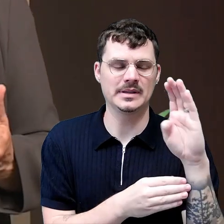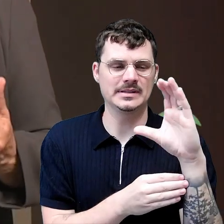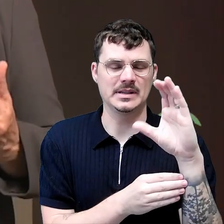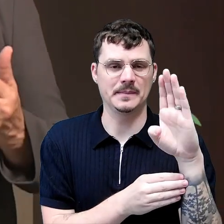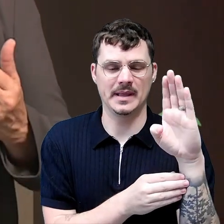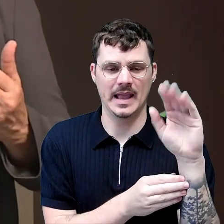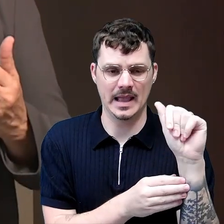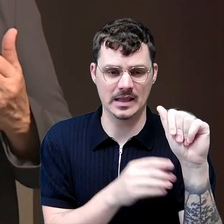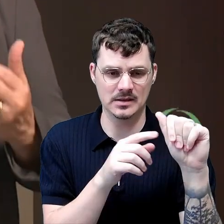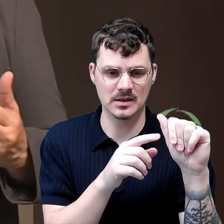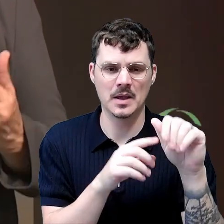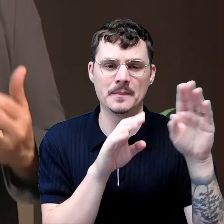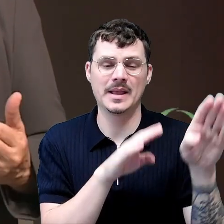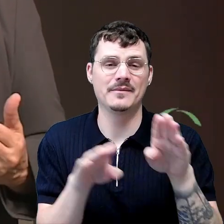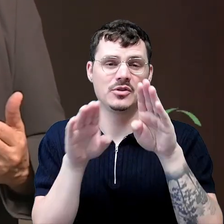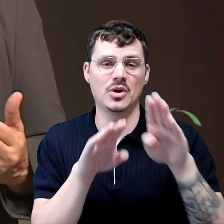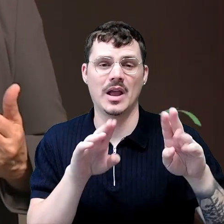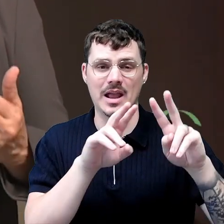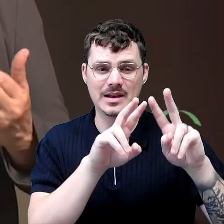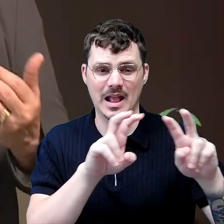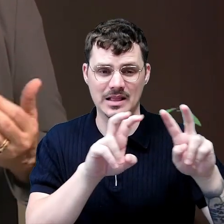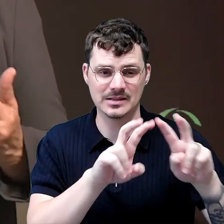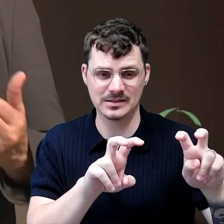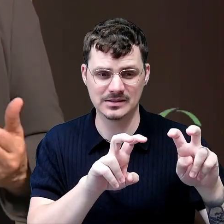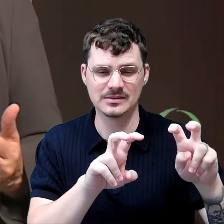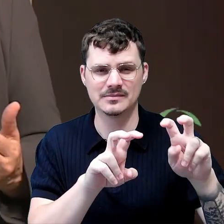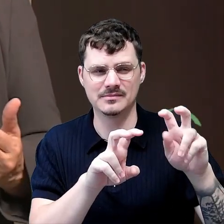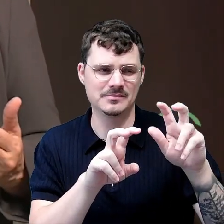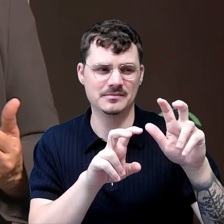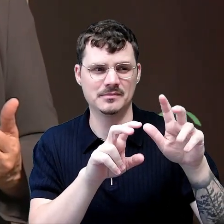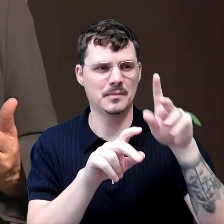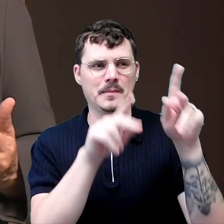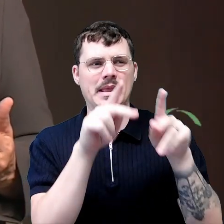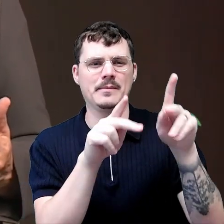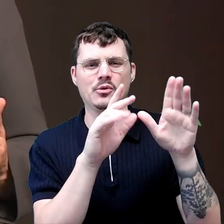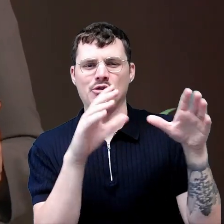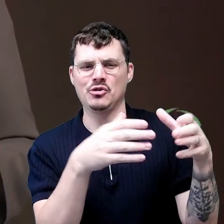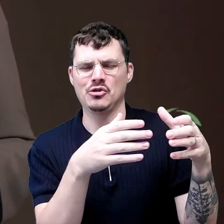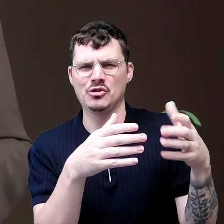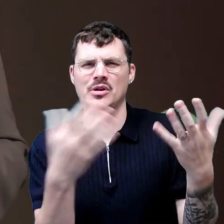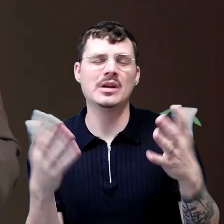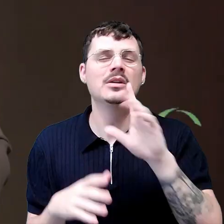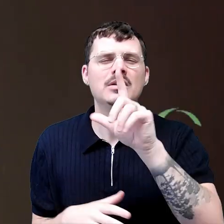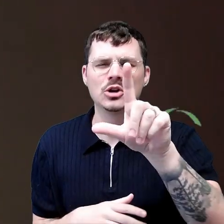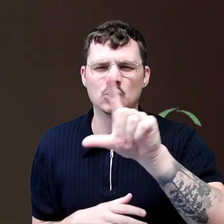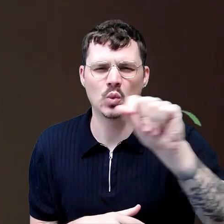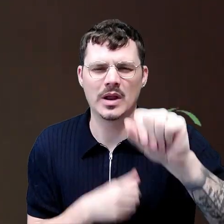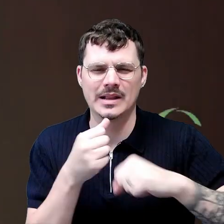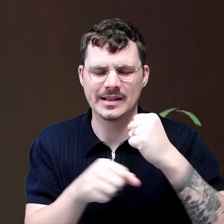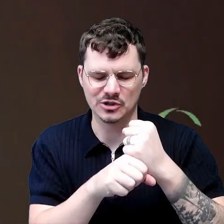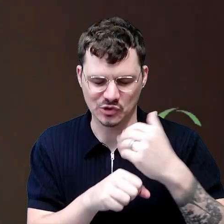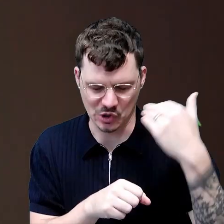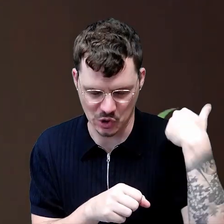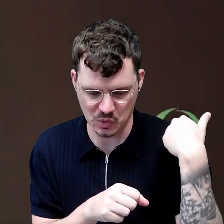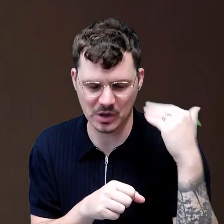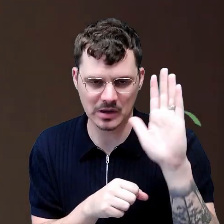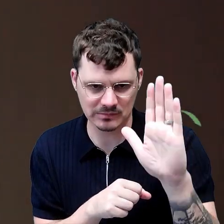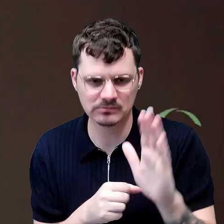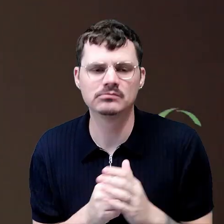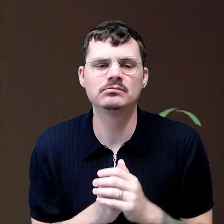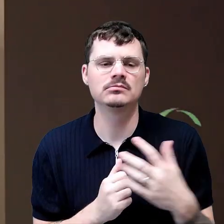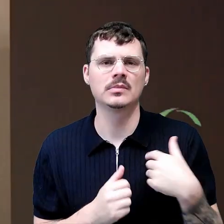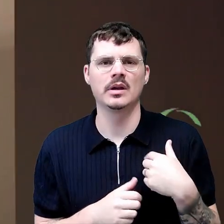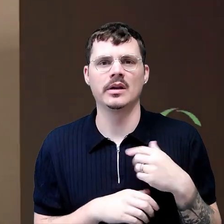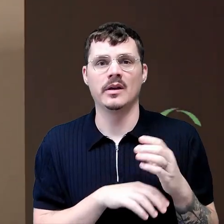BCBA, behavior analysis type of people. About 20-something years ago, I